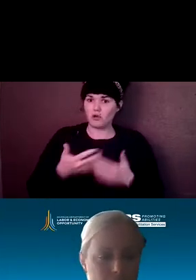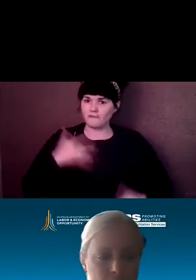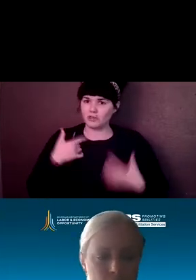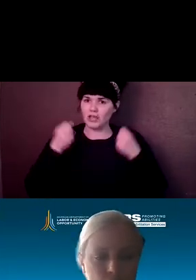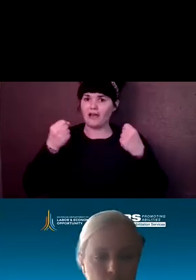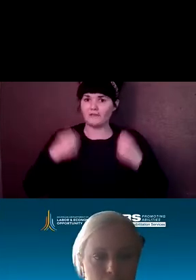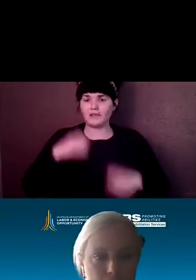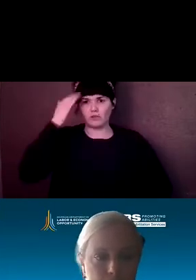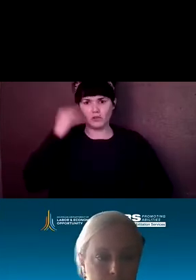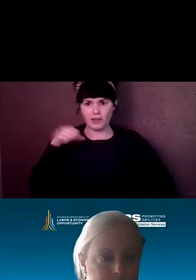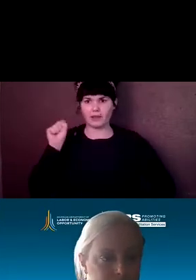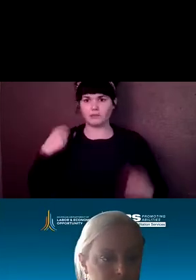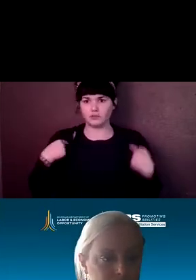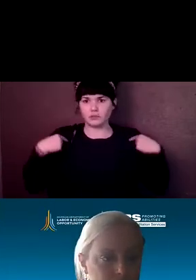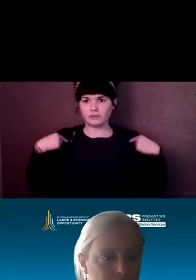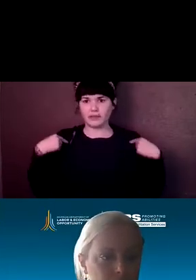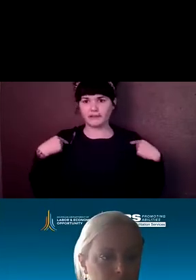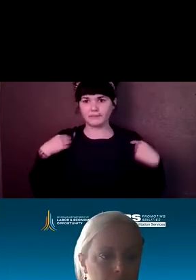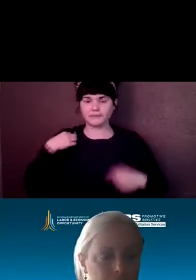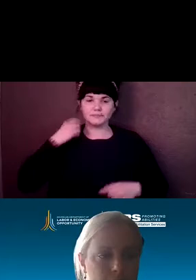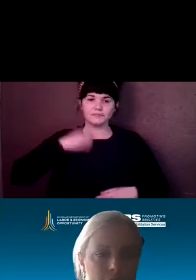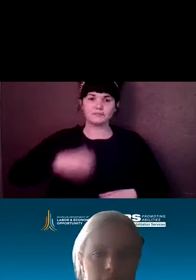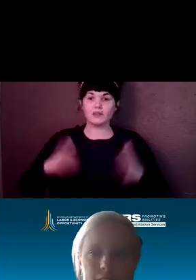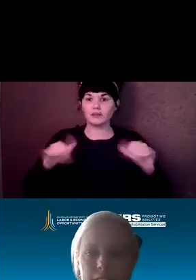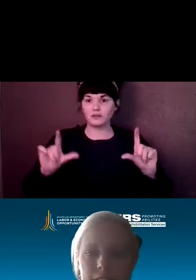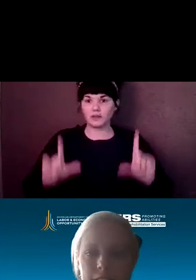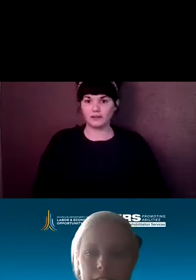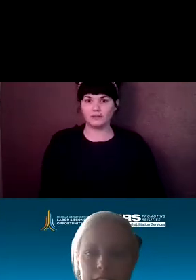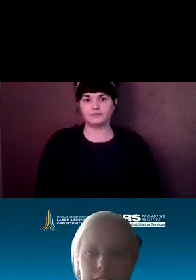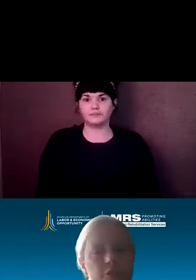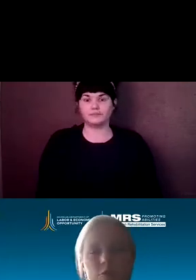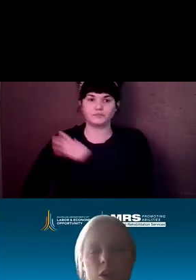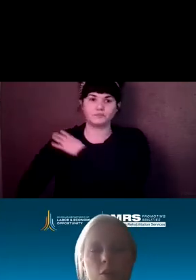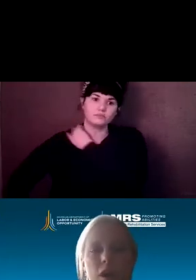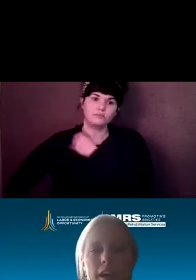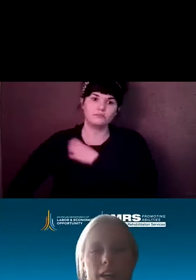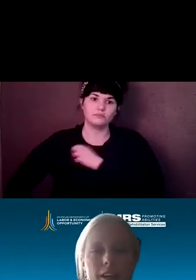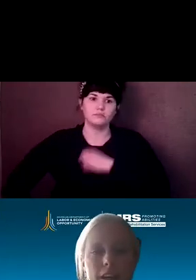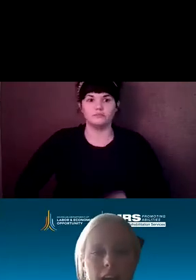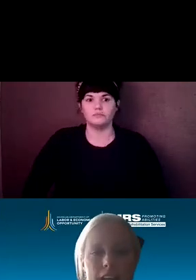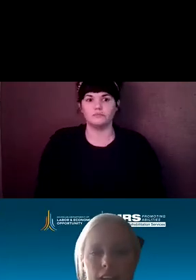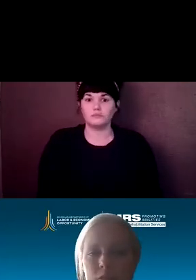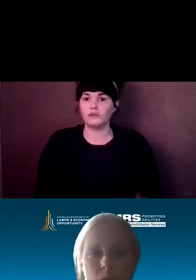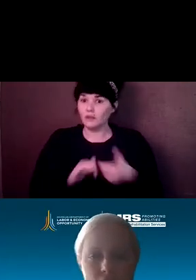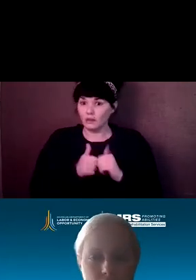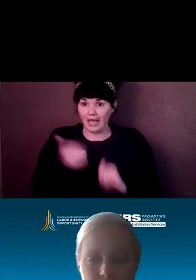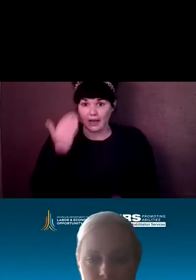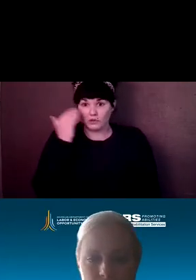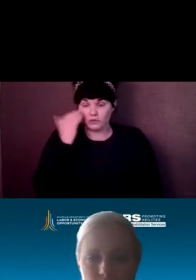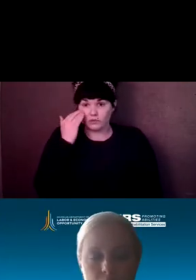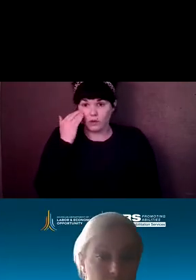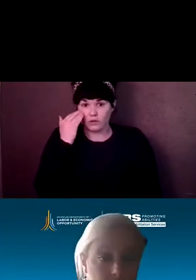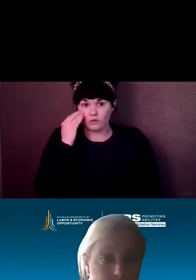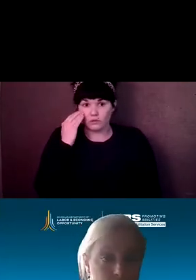up and your shoulders back. Next slide. So how do you know what height work surface